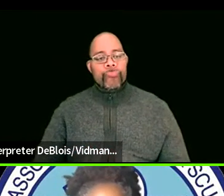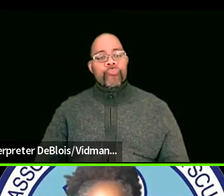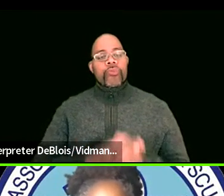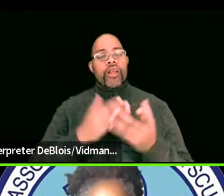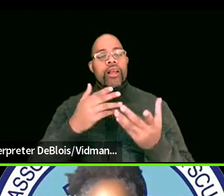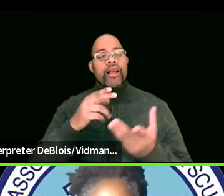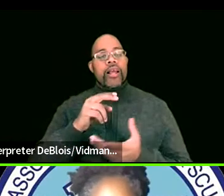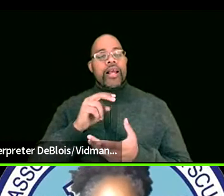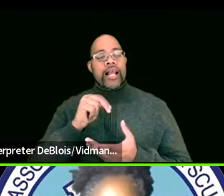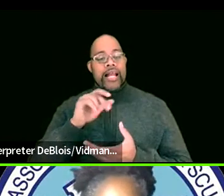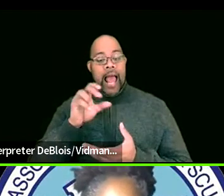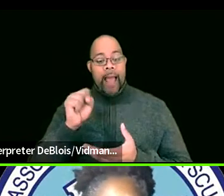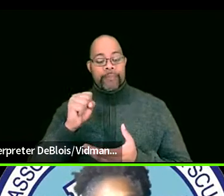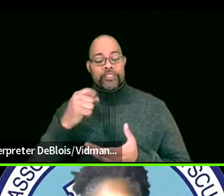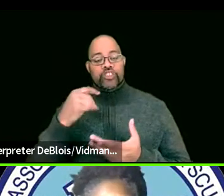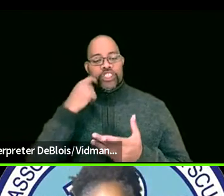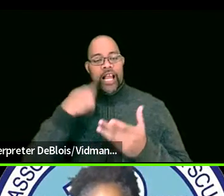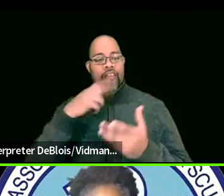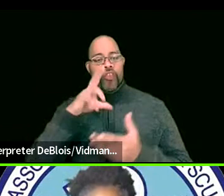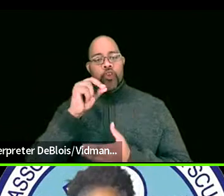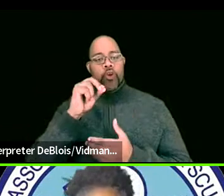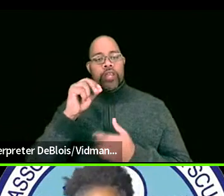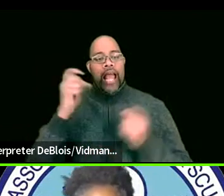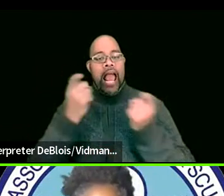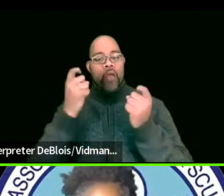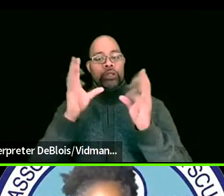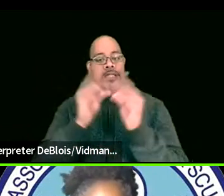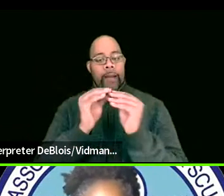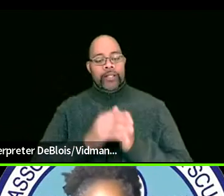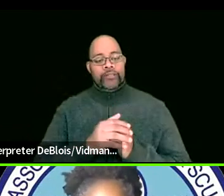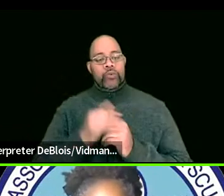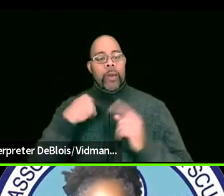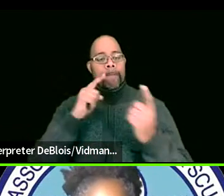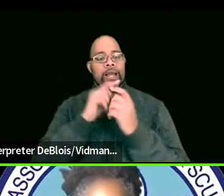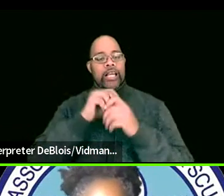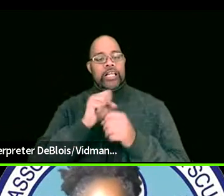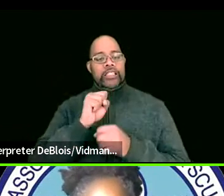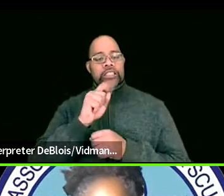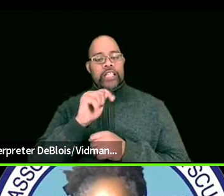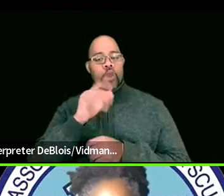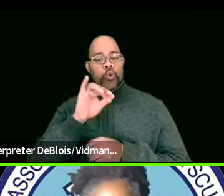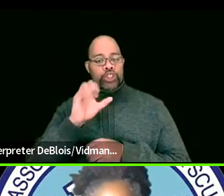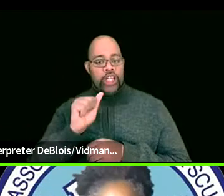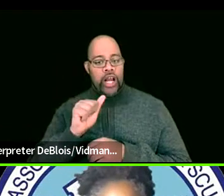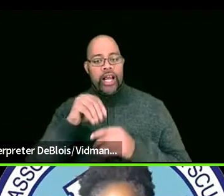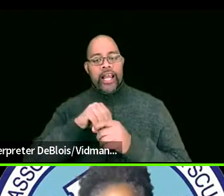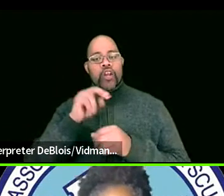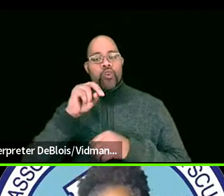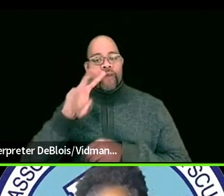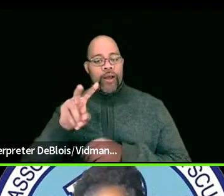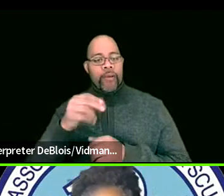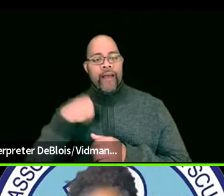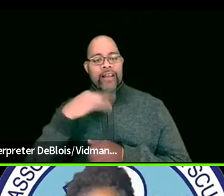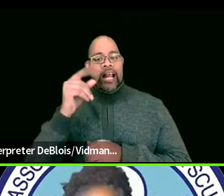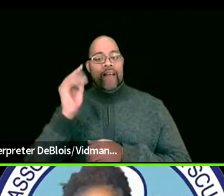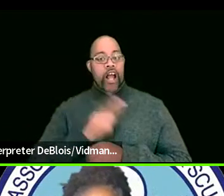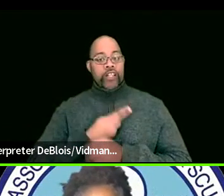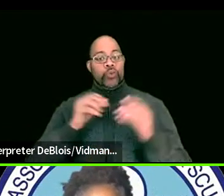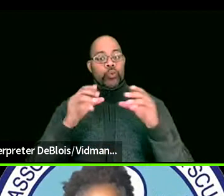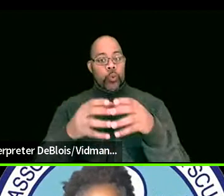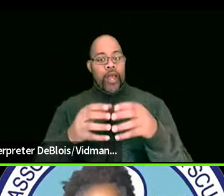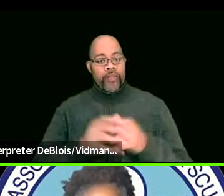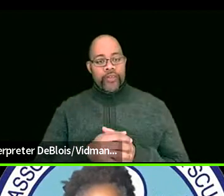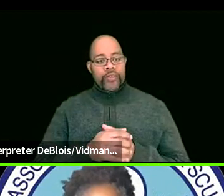NABS just had its 30th annual summit. We met in St. Lucia in November, and there were 90 of us together. I